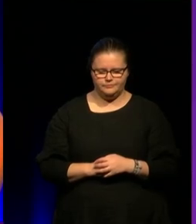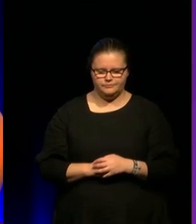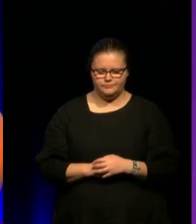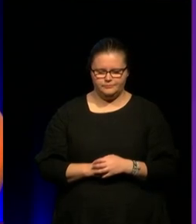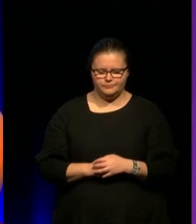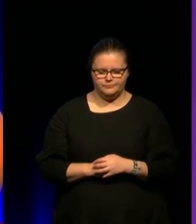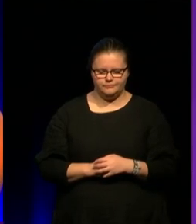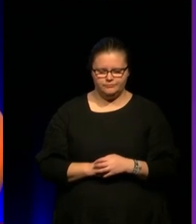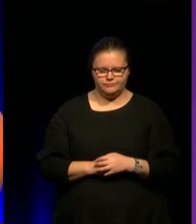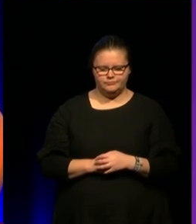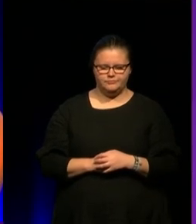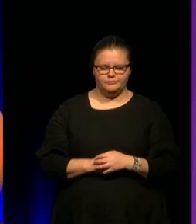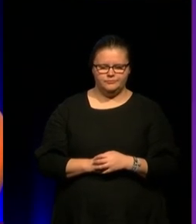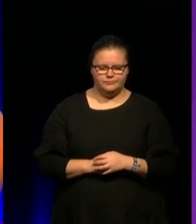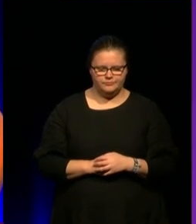he's been a terrific...